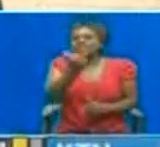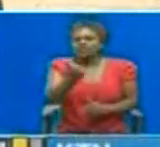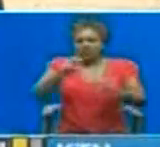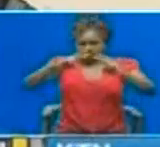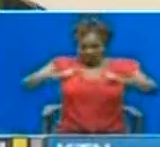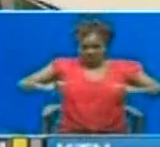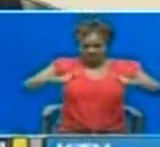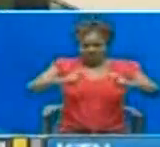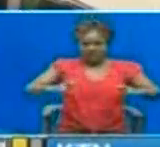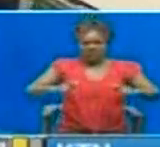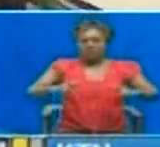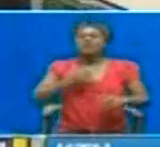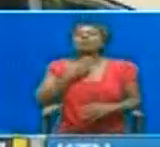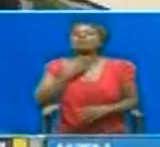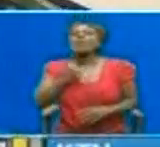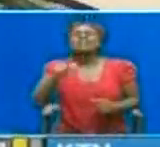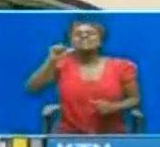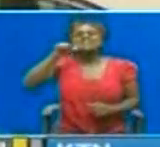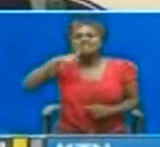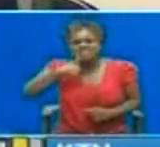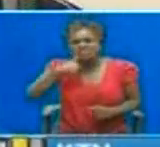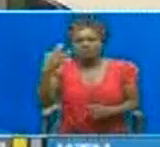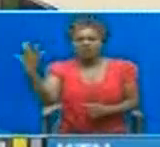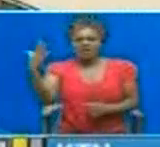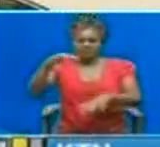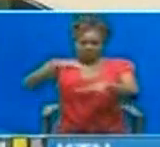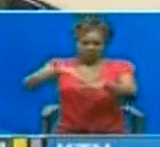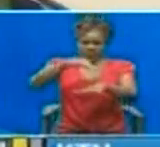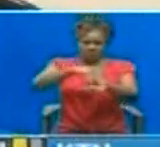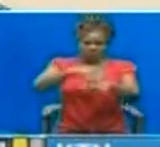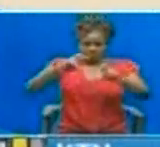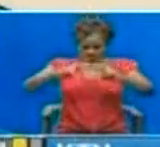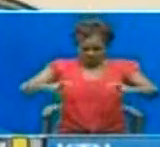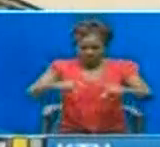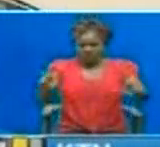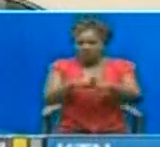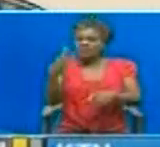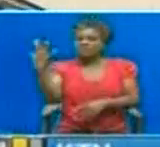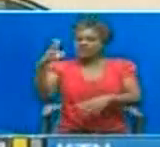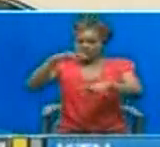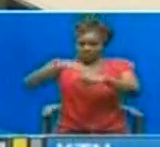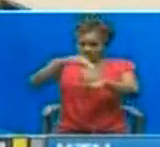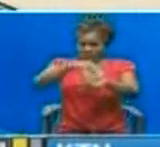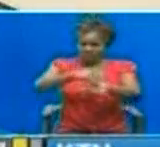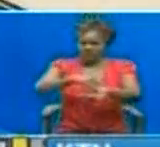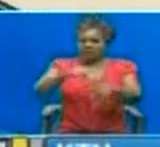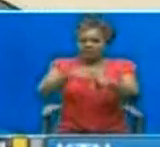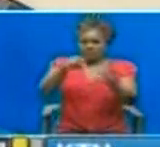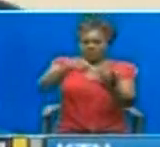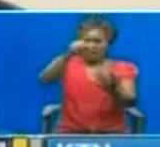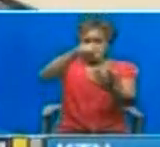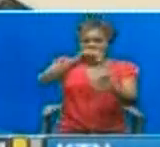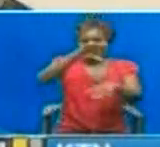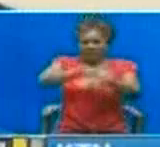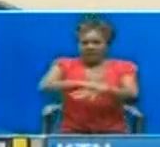biometric results. We want fresh fingerprint examination. And these fingerprints, the sample should be taken in